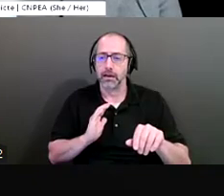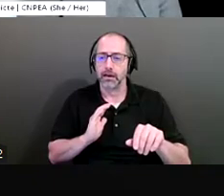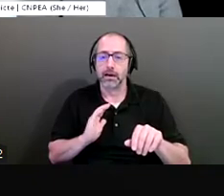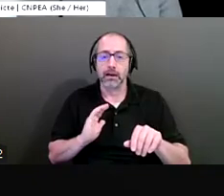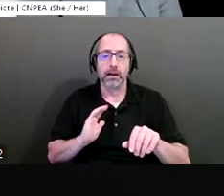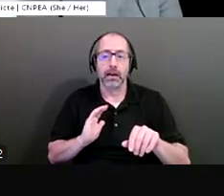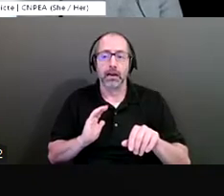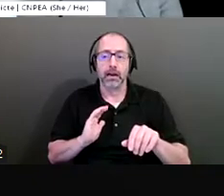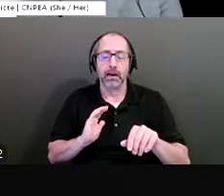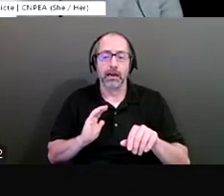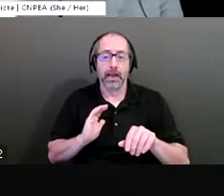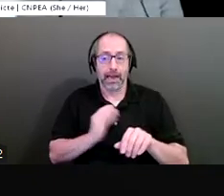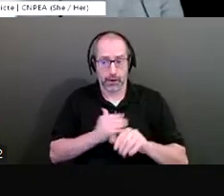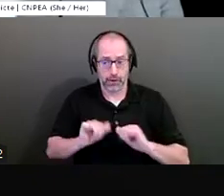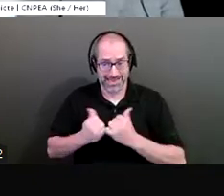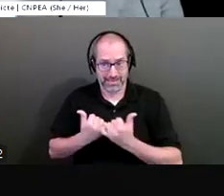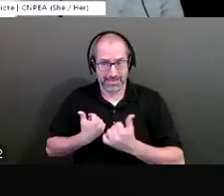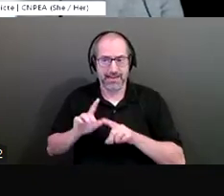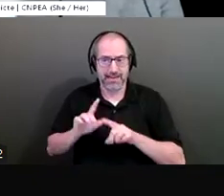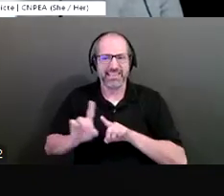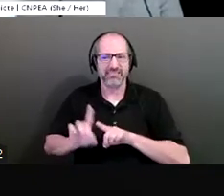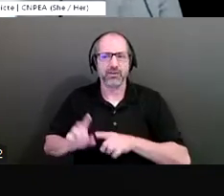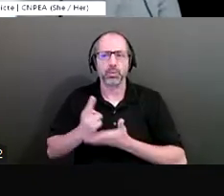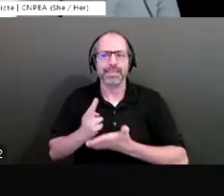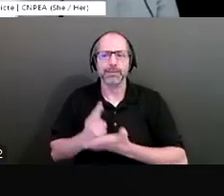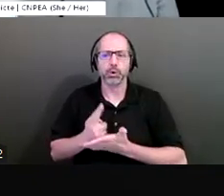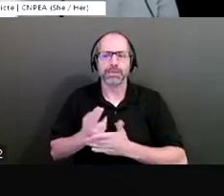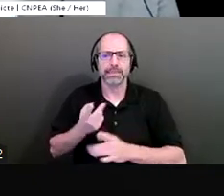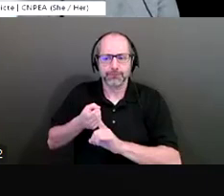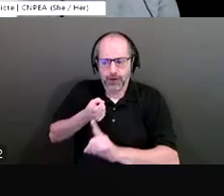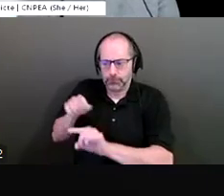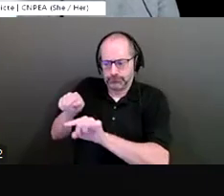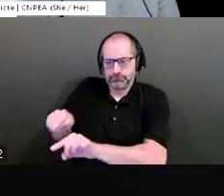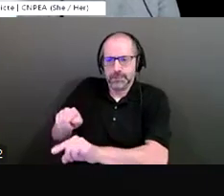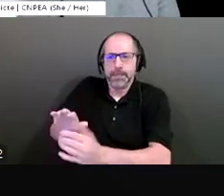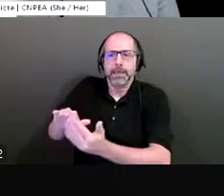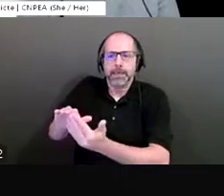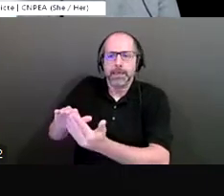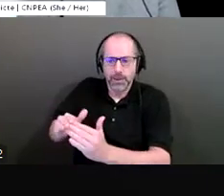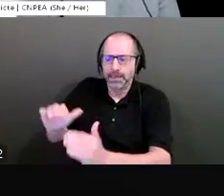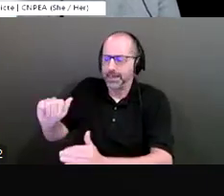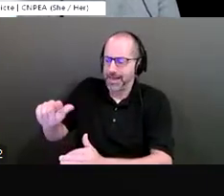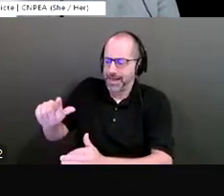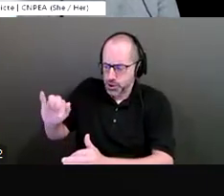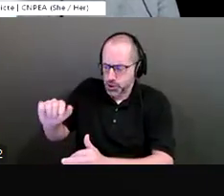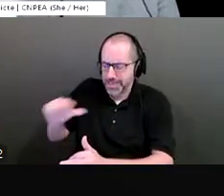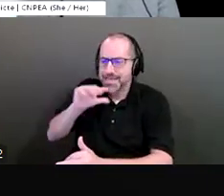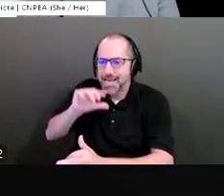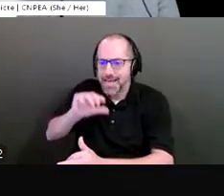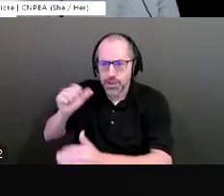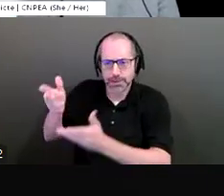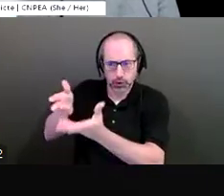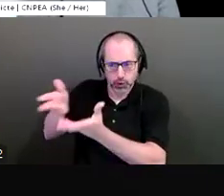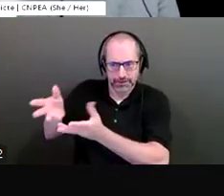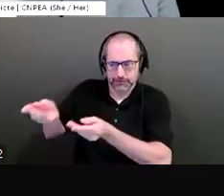our different resources here come out of our community aging services. So it may be not going